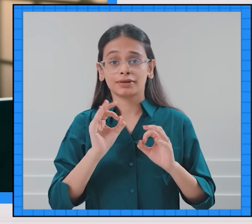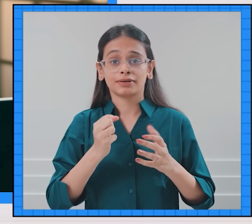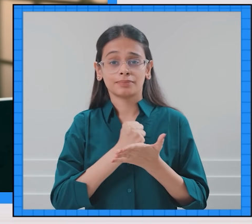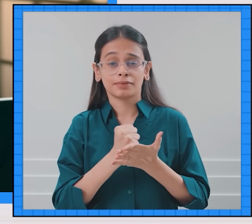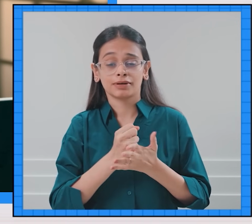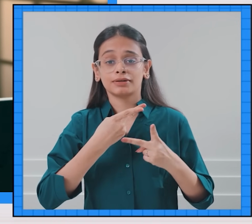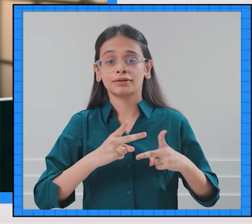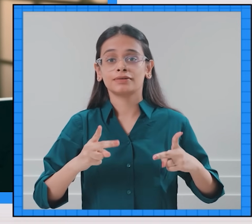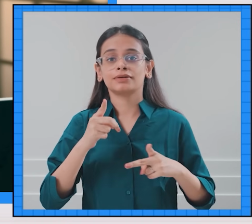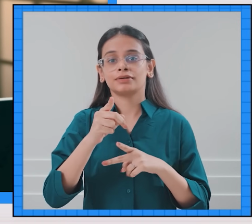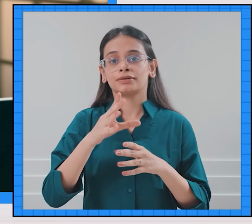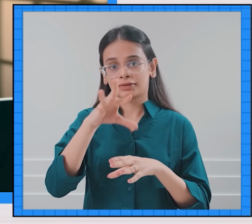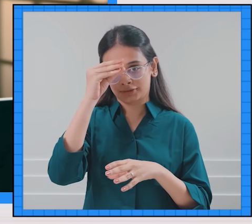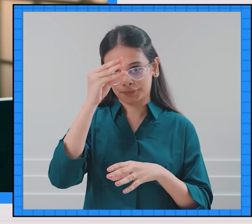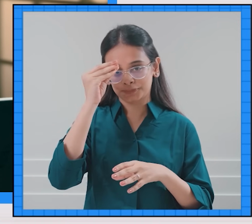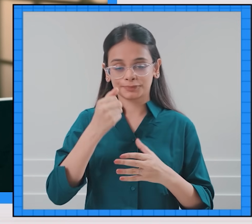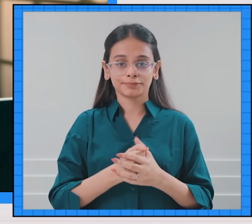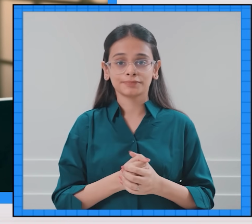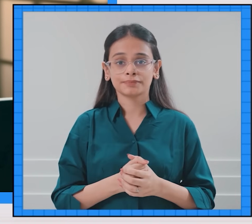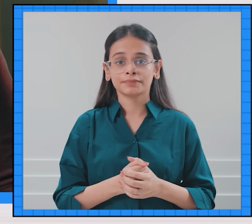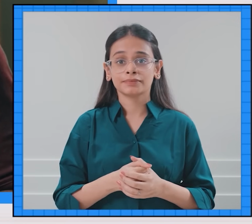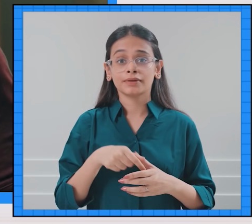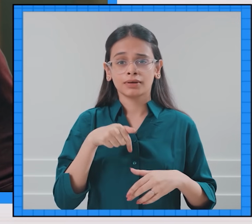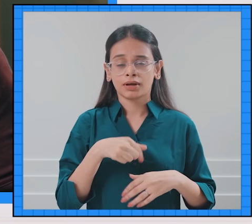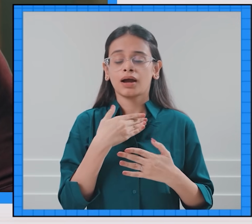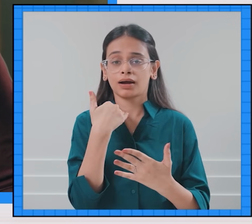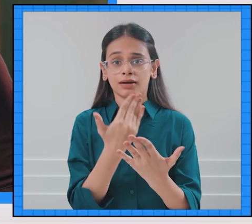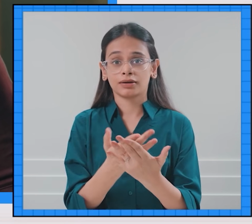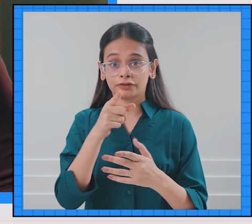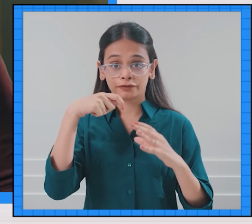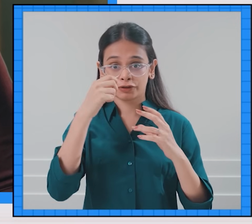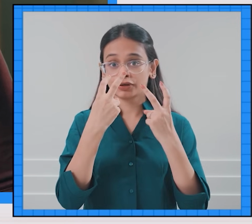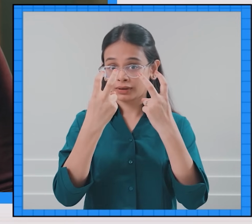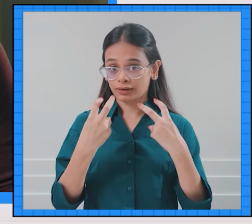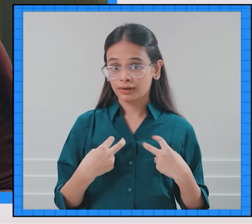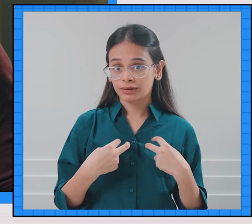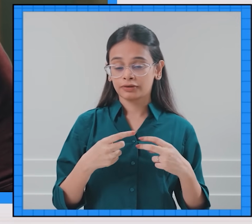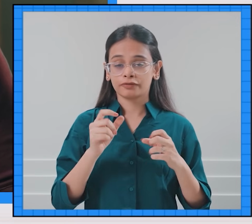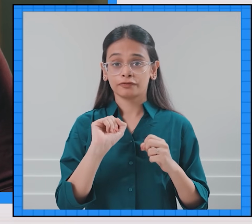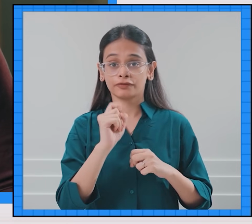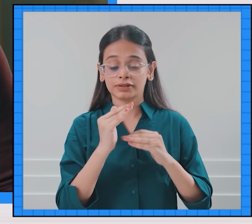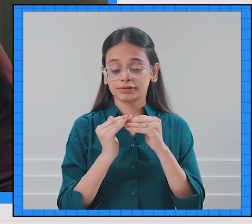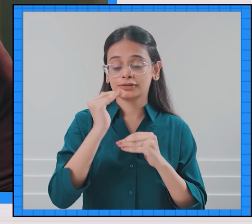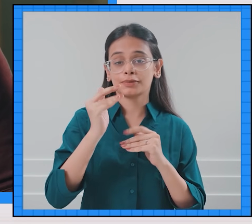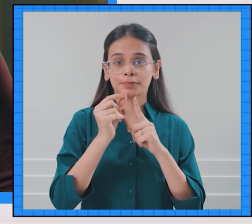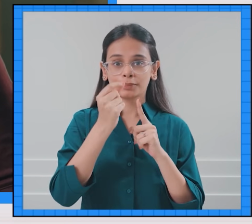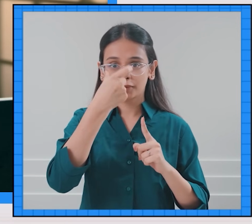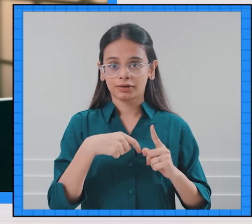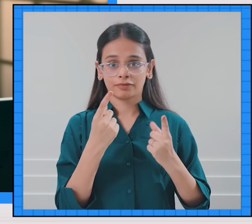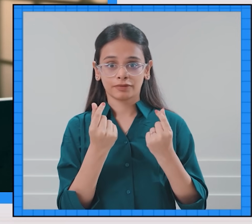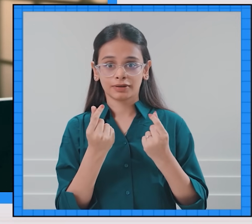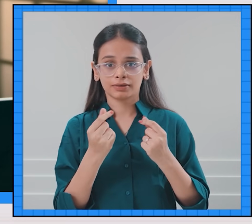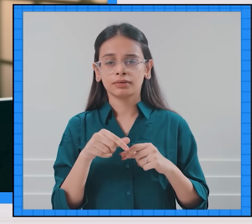you need to have in place to start your personal finance journey. I would suggest you watch this video series as a very first step in your financial